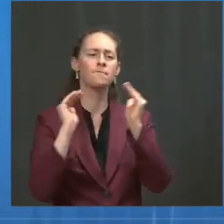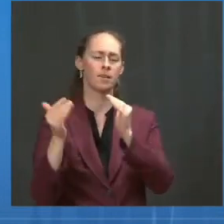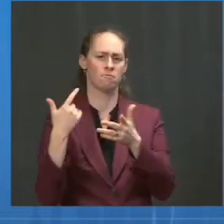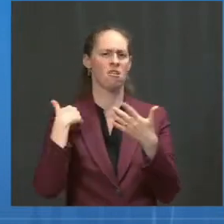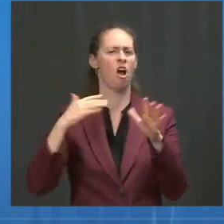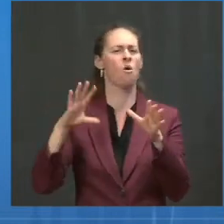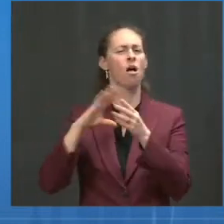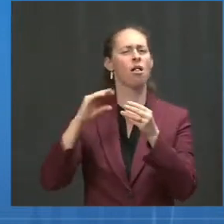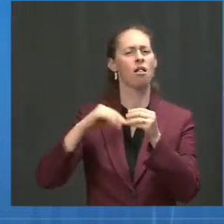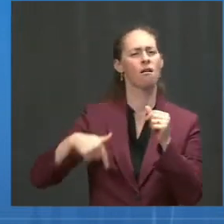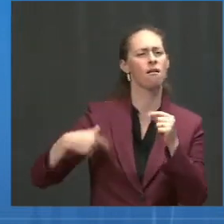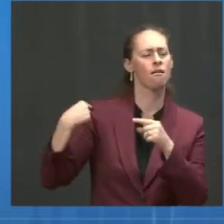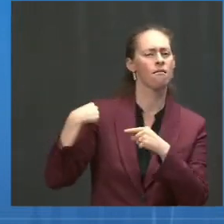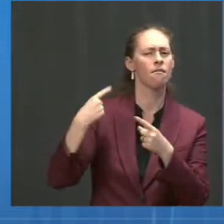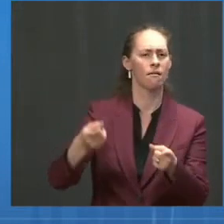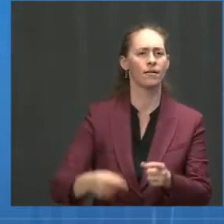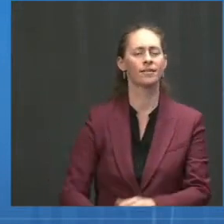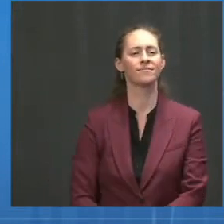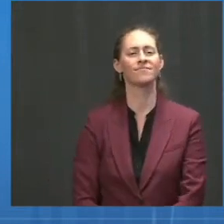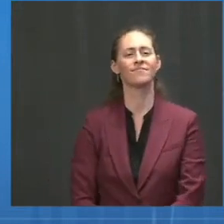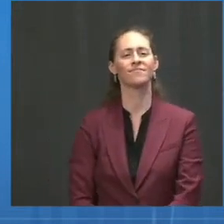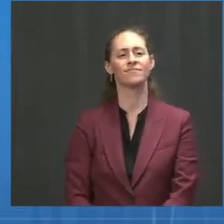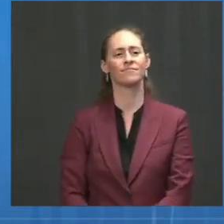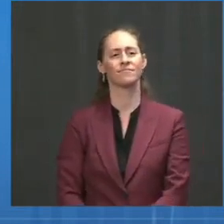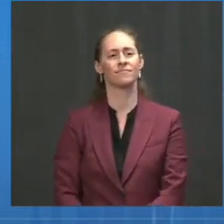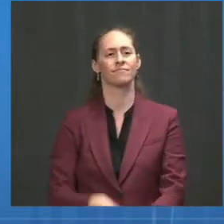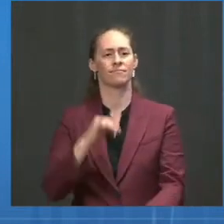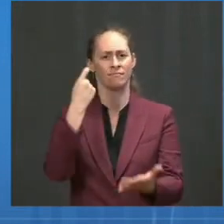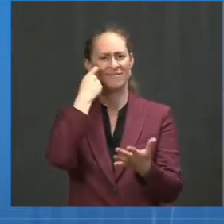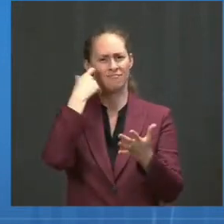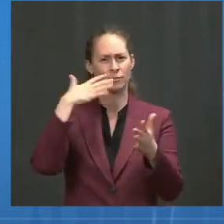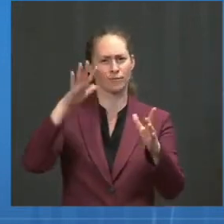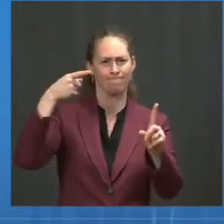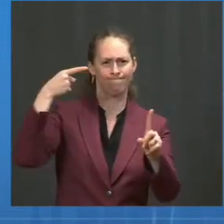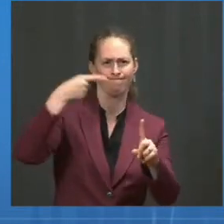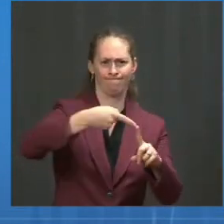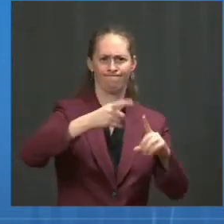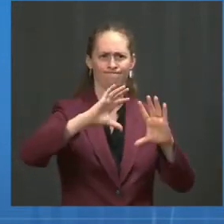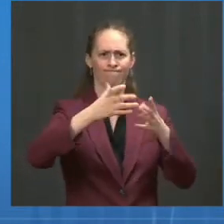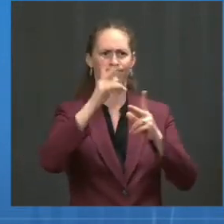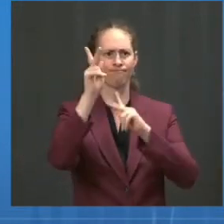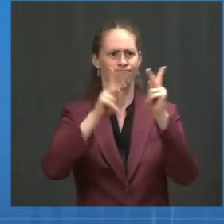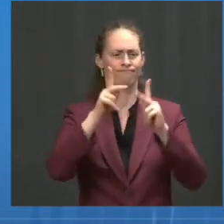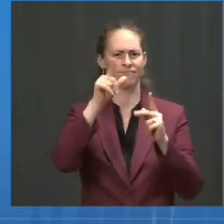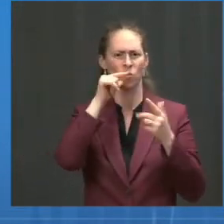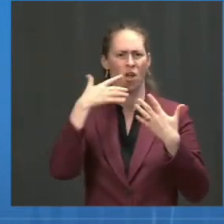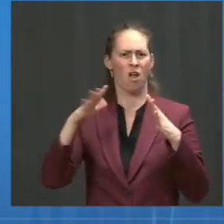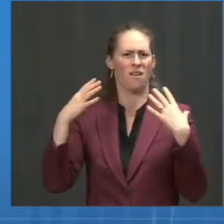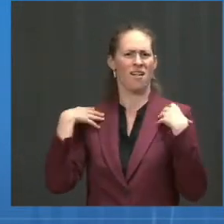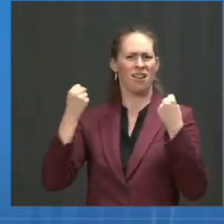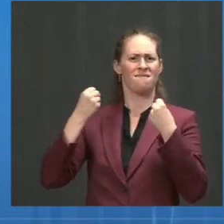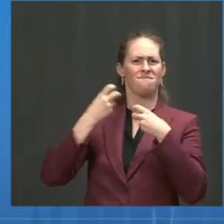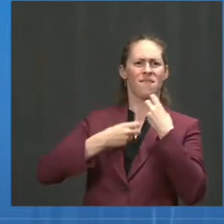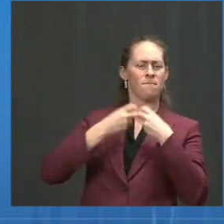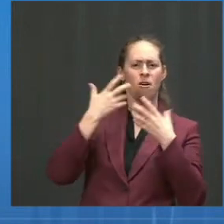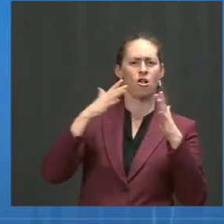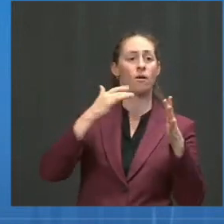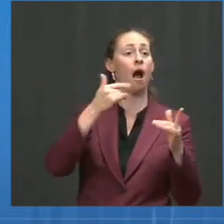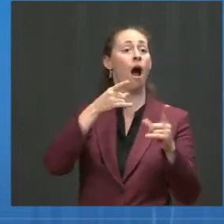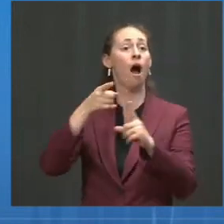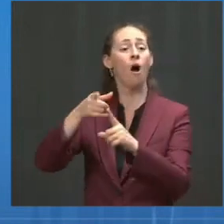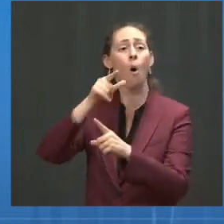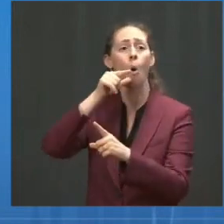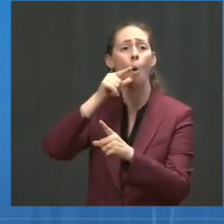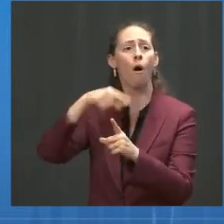from the immunocompromised, which was just discussed, we do not believe that others, elderly or non-elderly, who are not